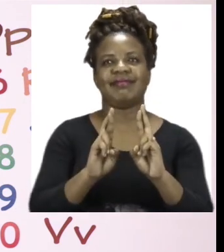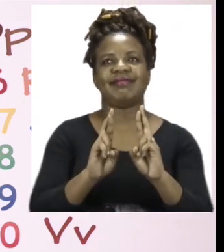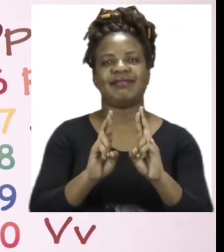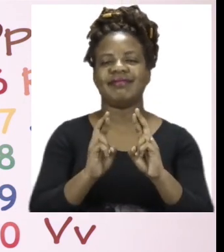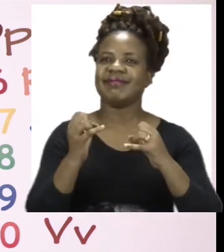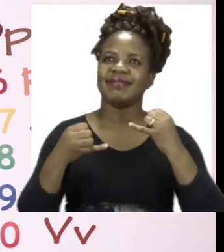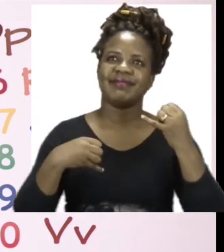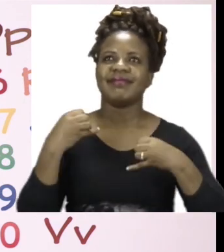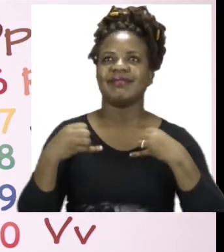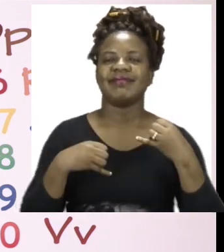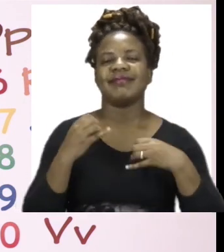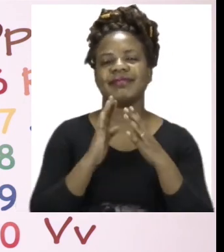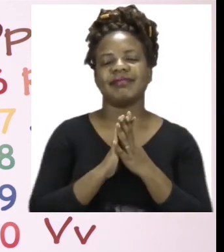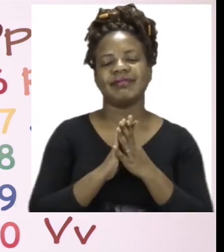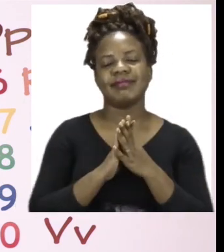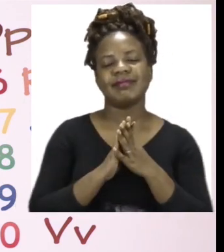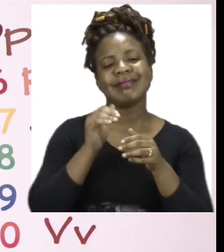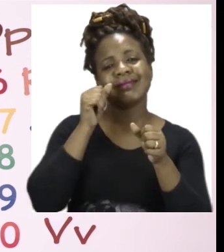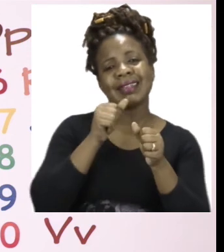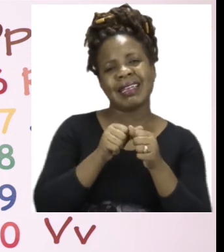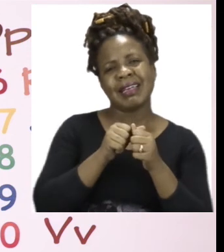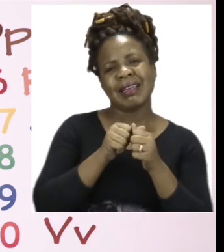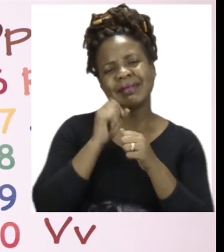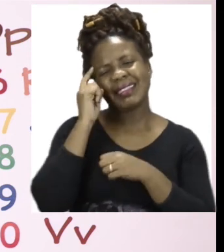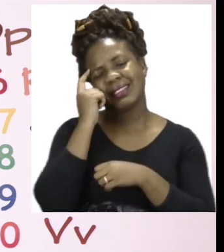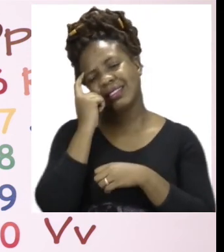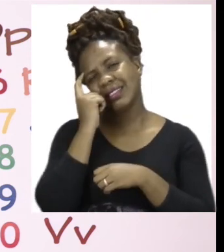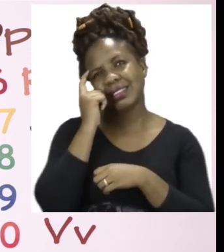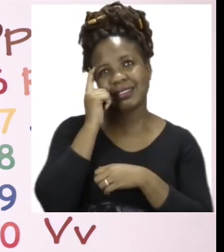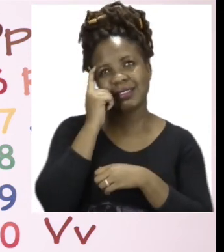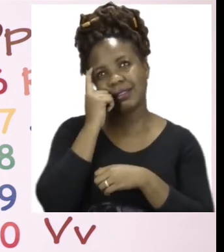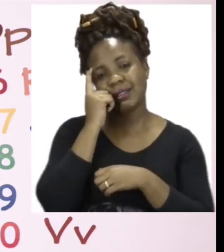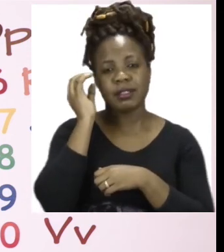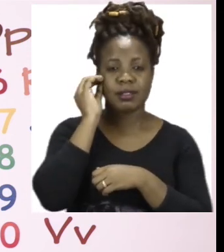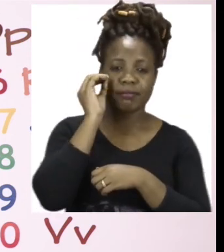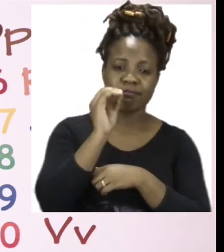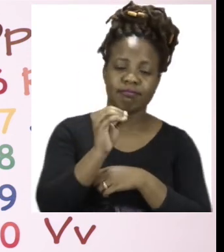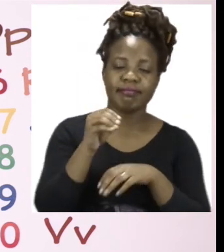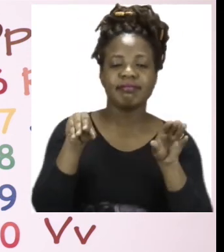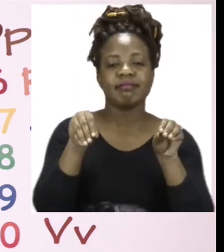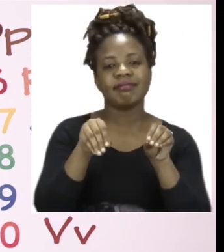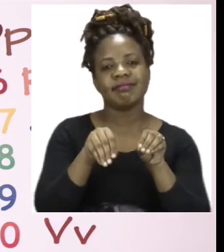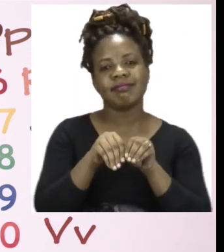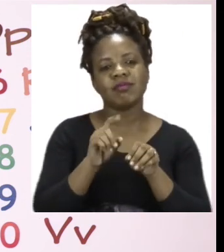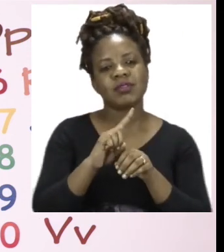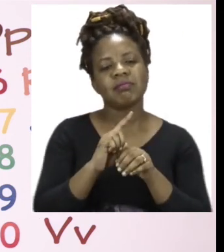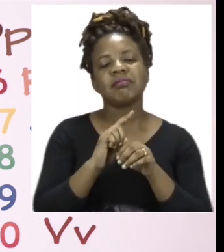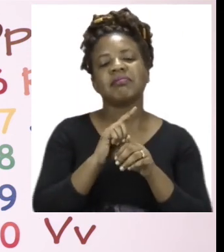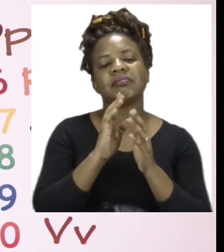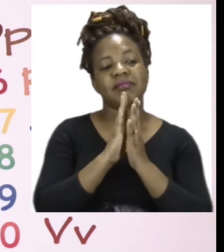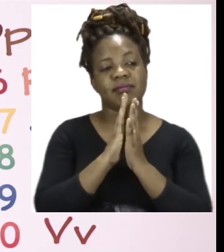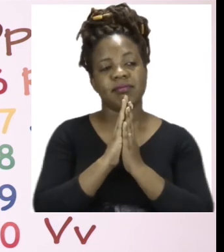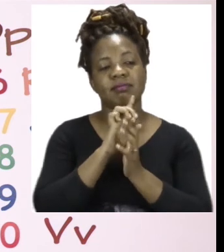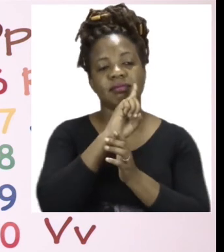if you're not sure or you can't remember what to do, you can always ask an adult for help.